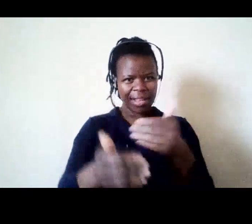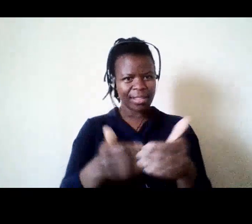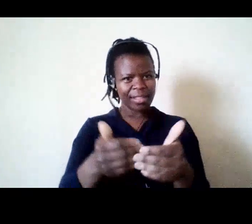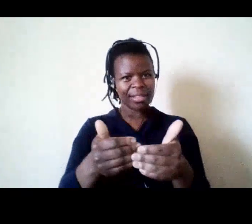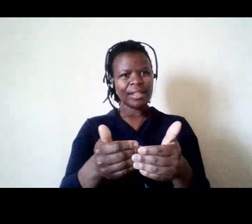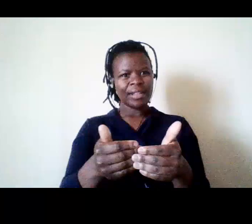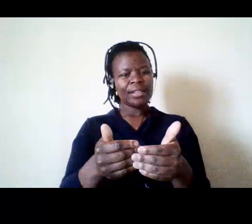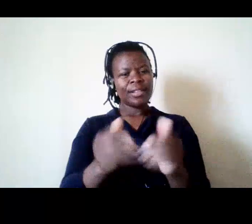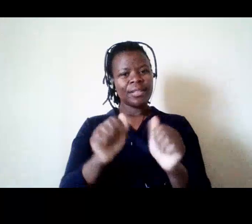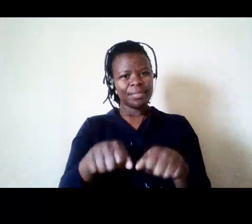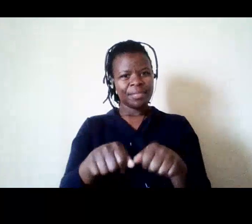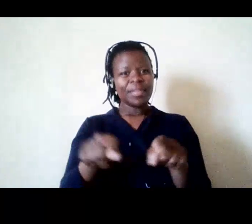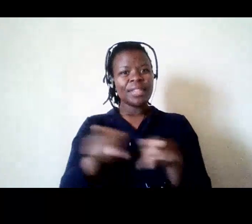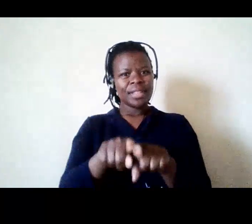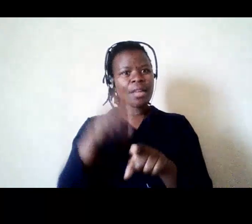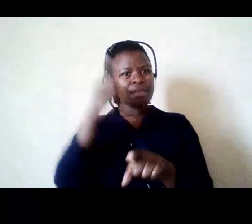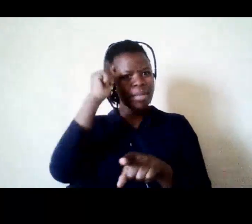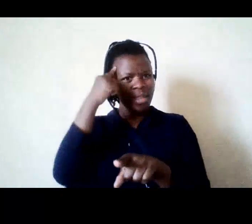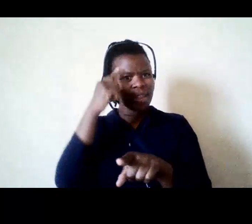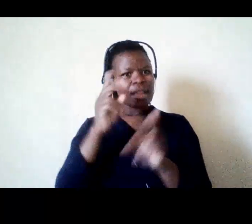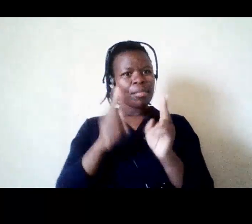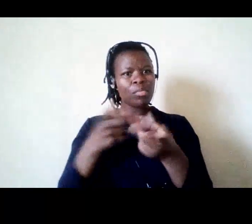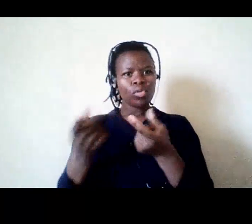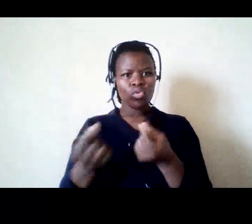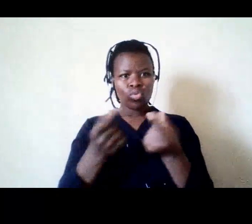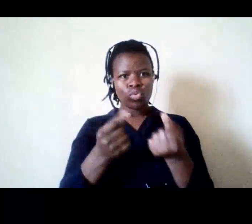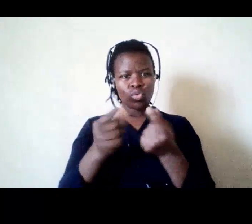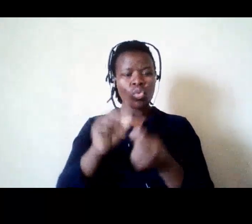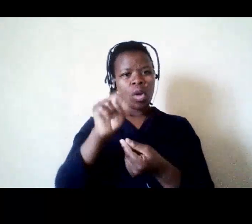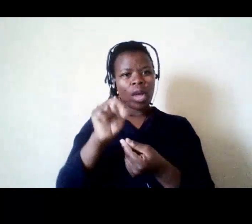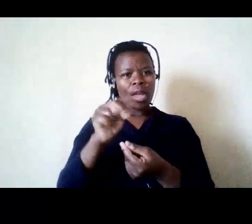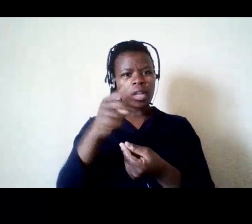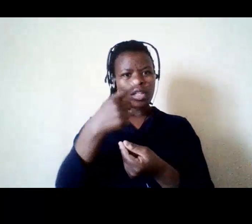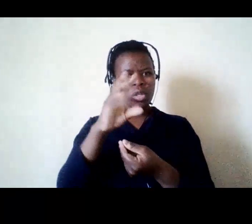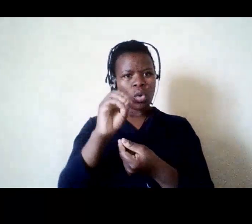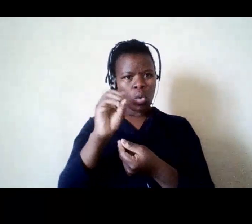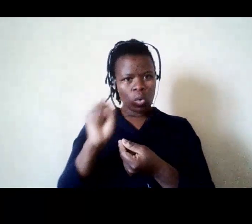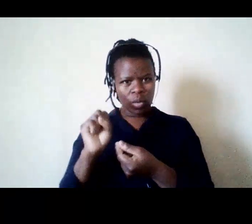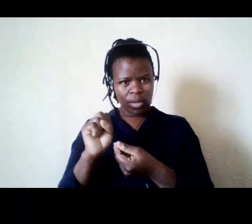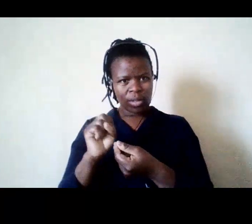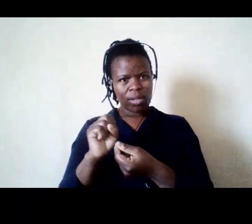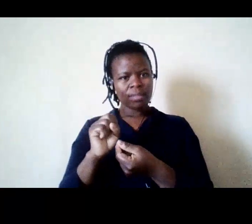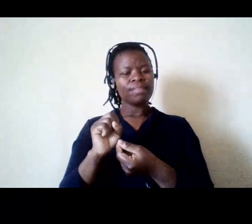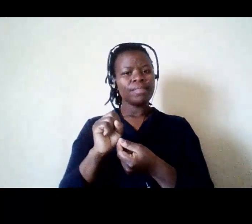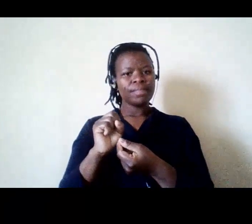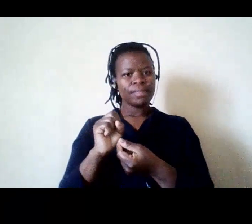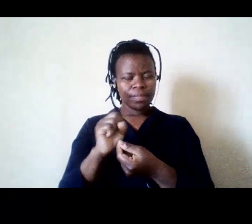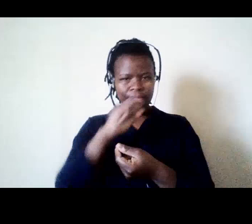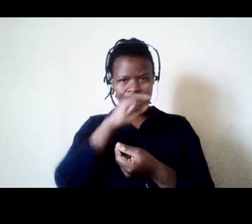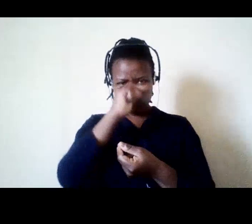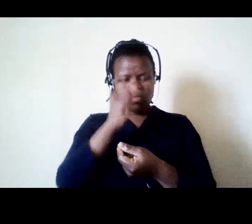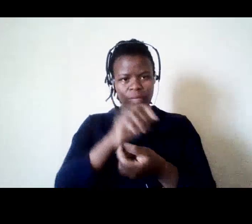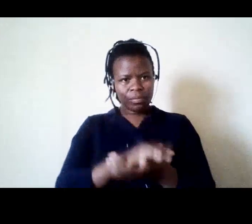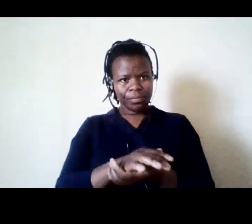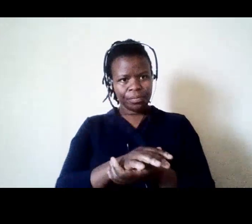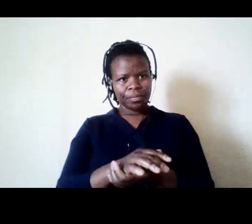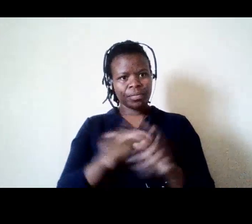lot in the NGOs, and that's the you will learn more about it in MDIS in the next